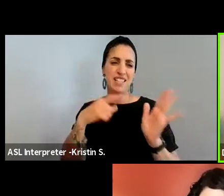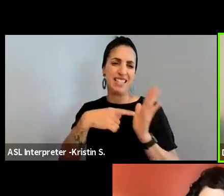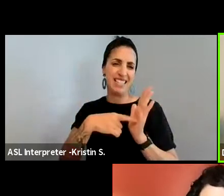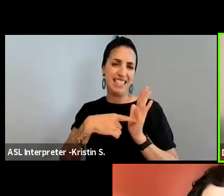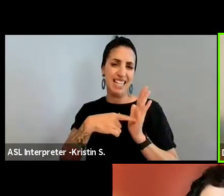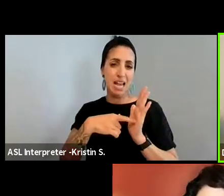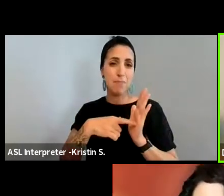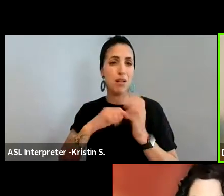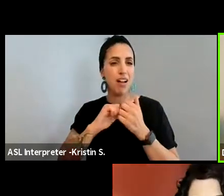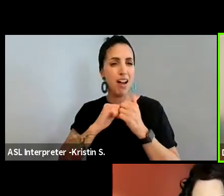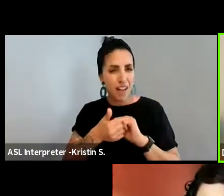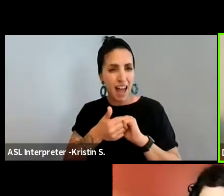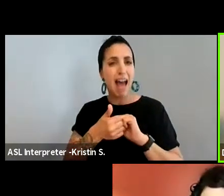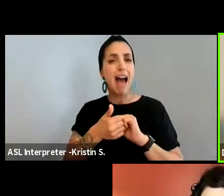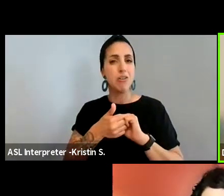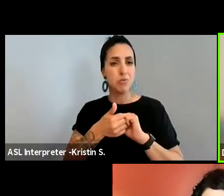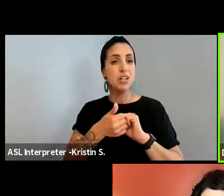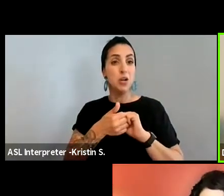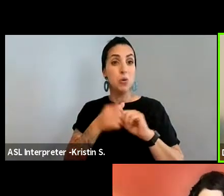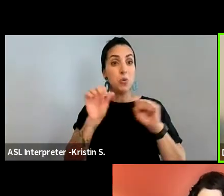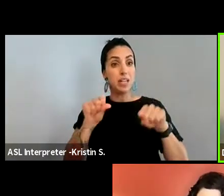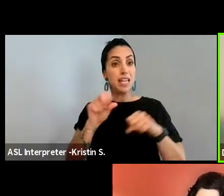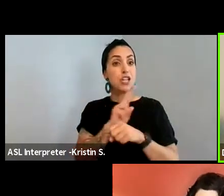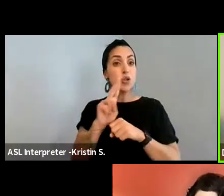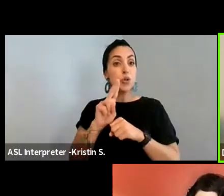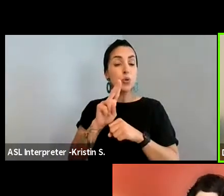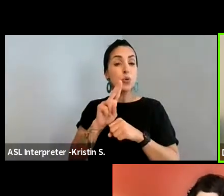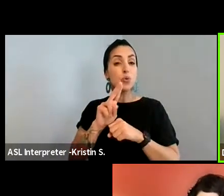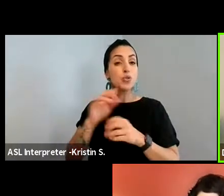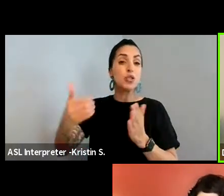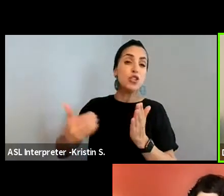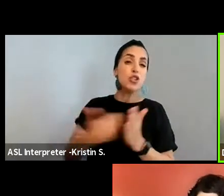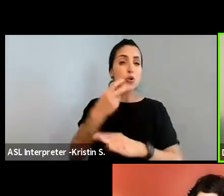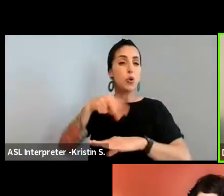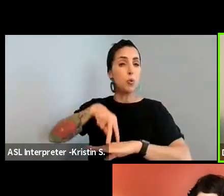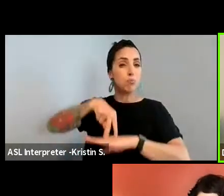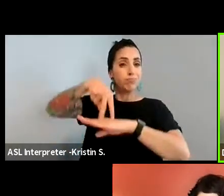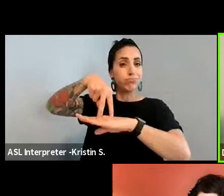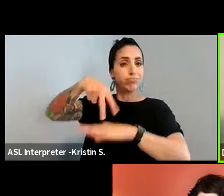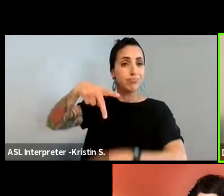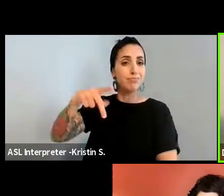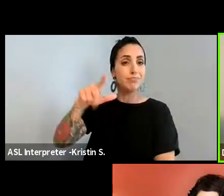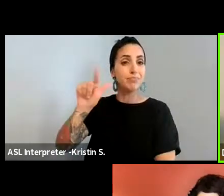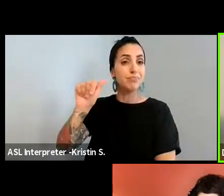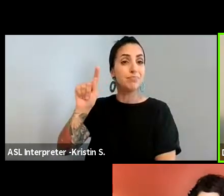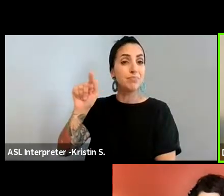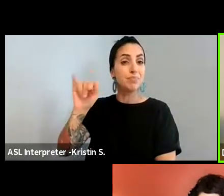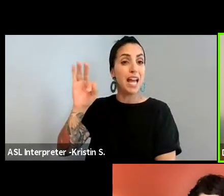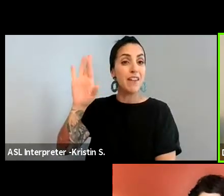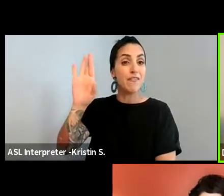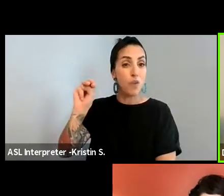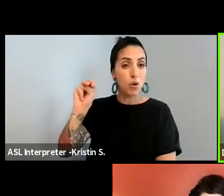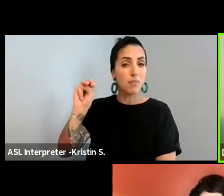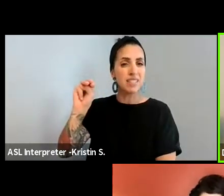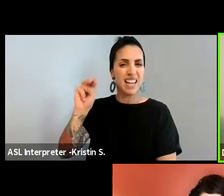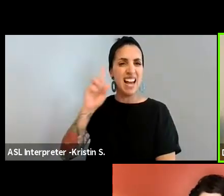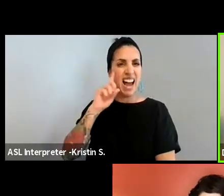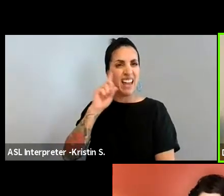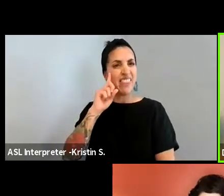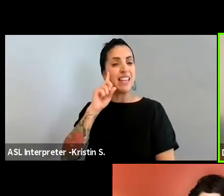new platforms to get these messages out. And I think it is a continued discovery. I